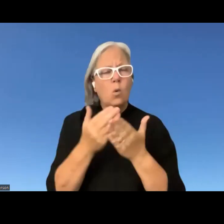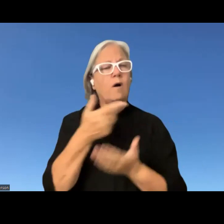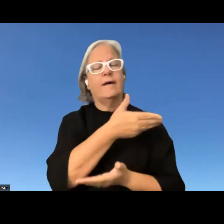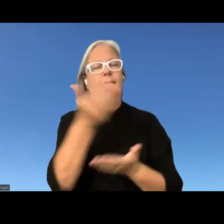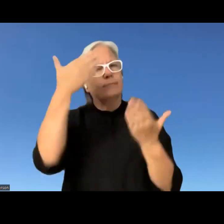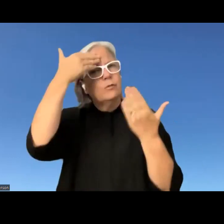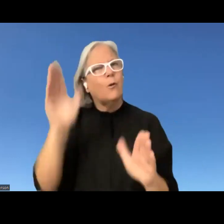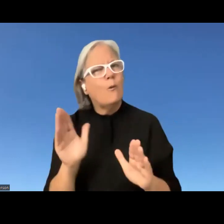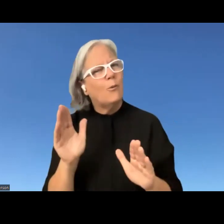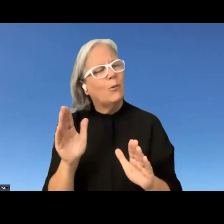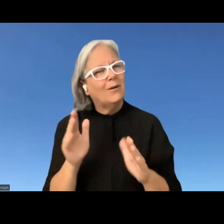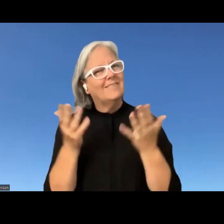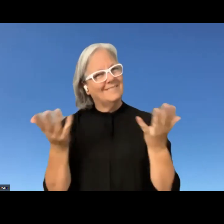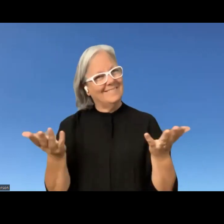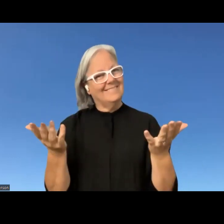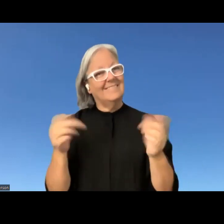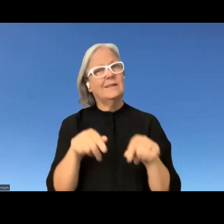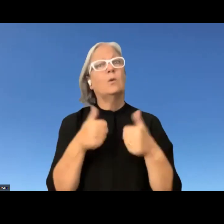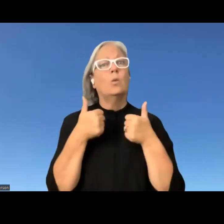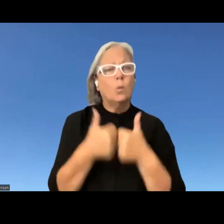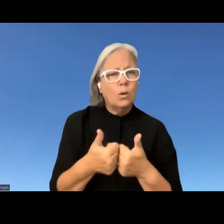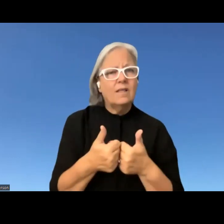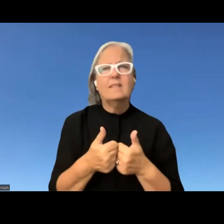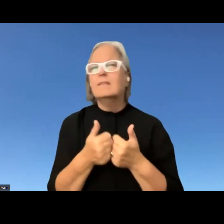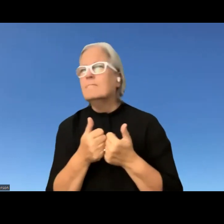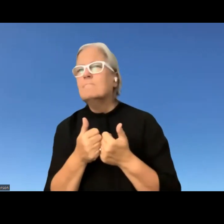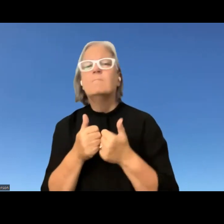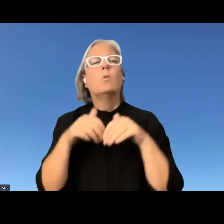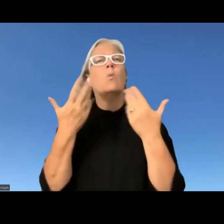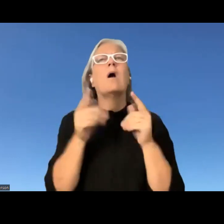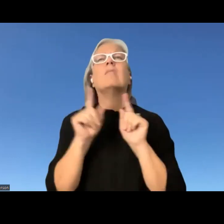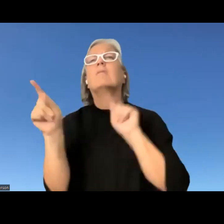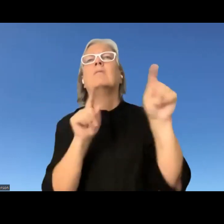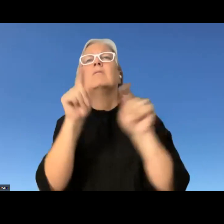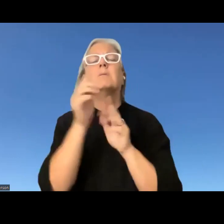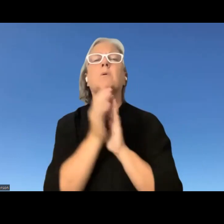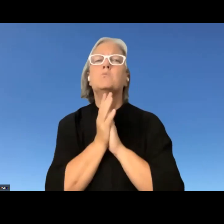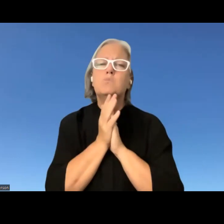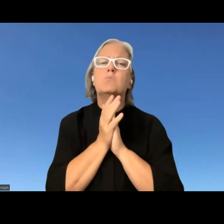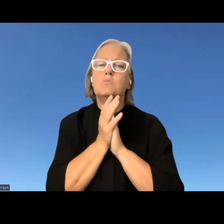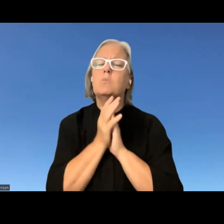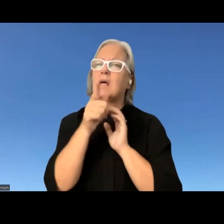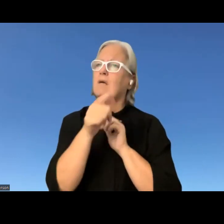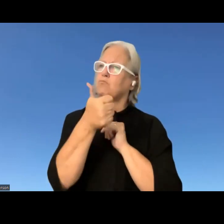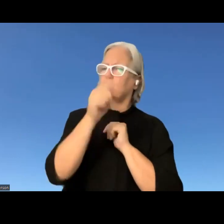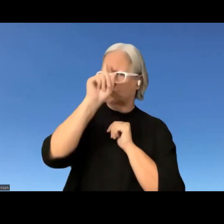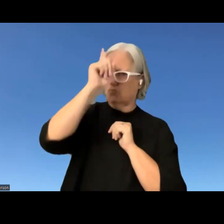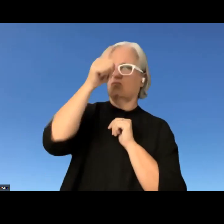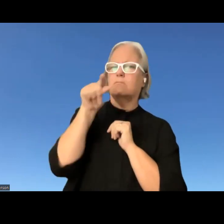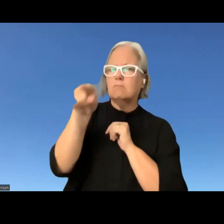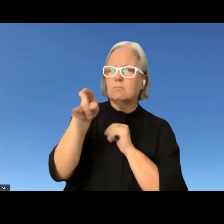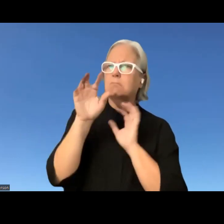So this is a good excuse to go out there and take stock. What's really happening out there that might qualify as innovative and having real